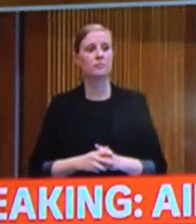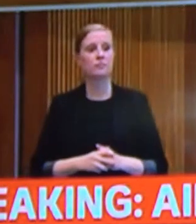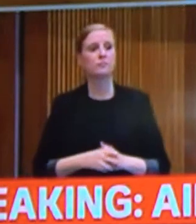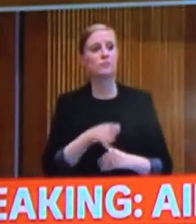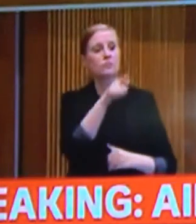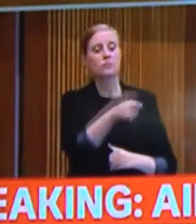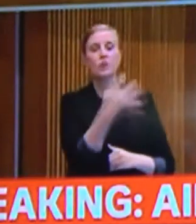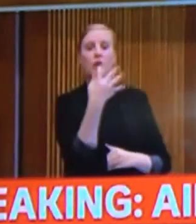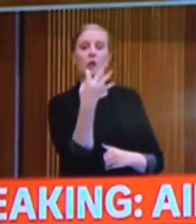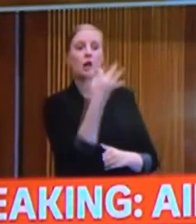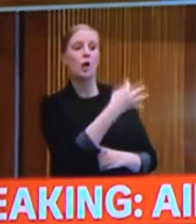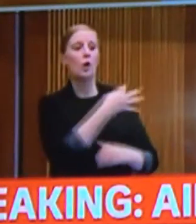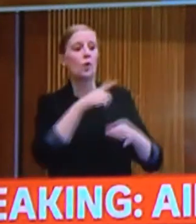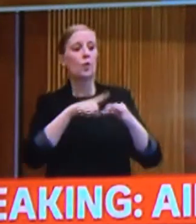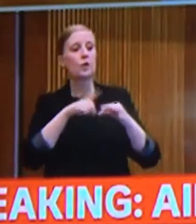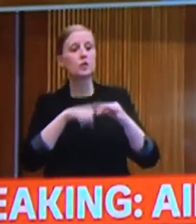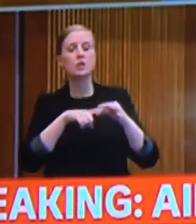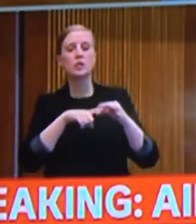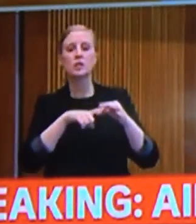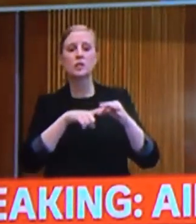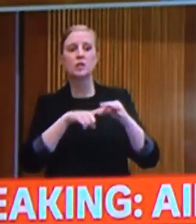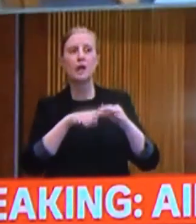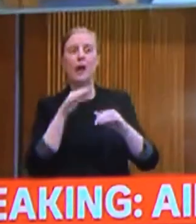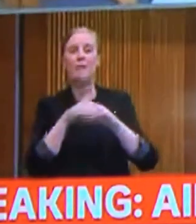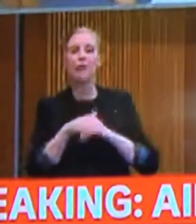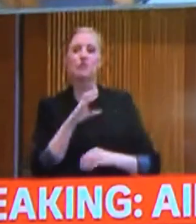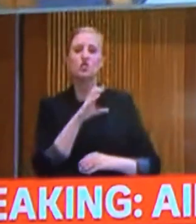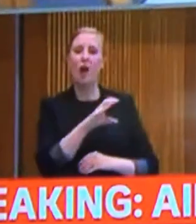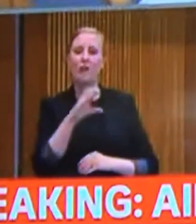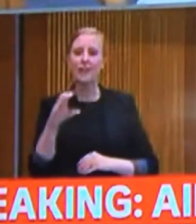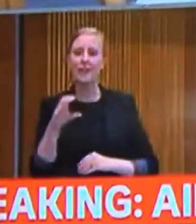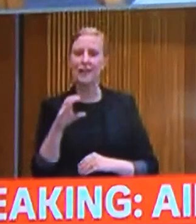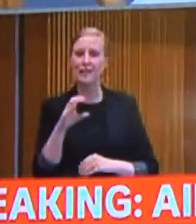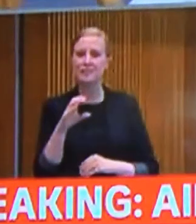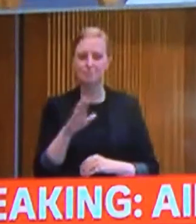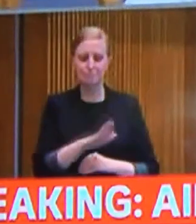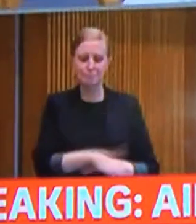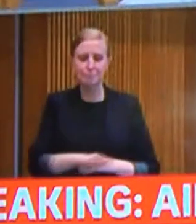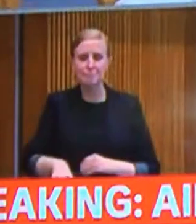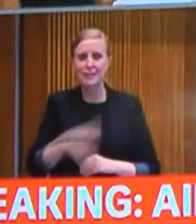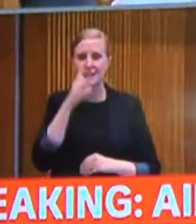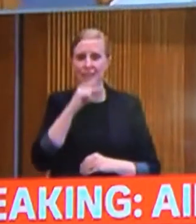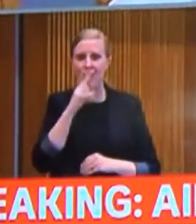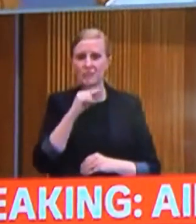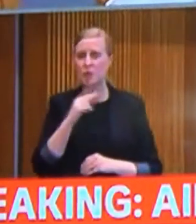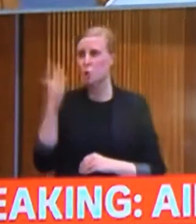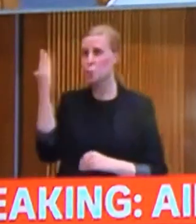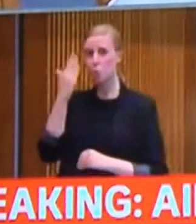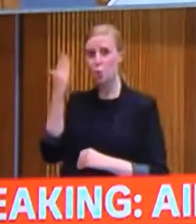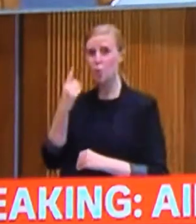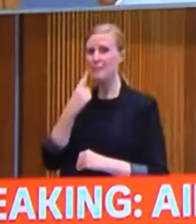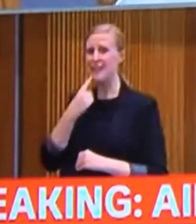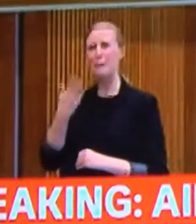If the advice is to send kids home from school, if possible, why isn't it the same for childcare